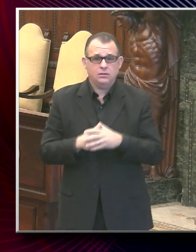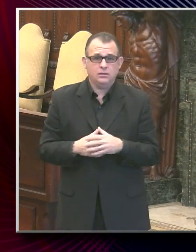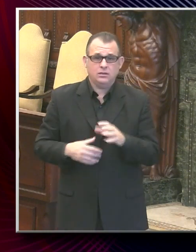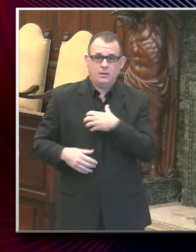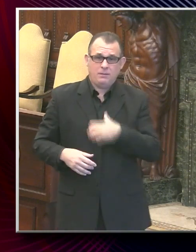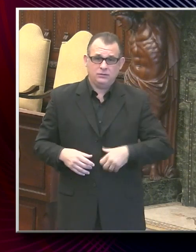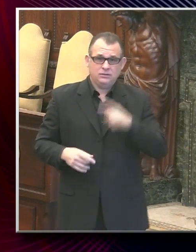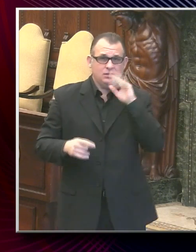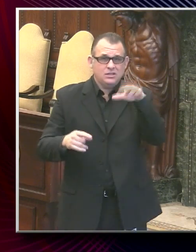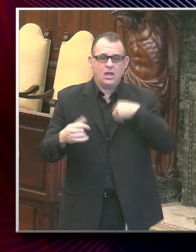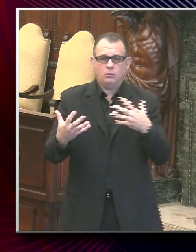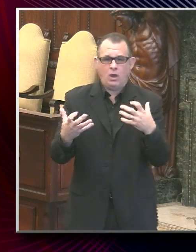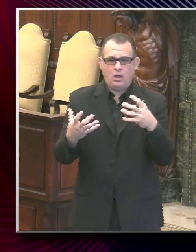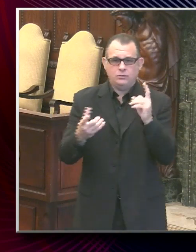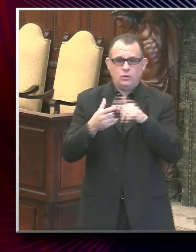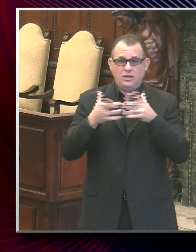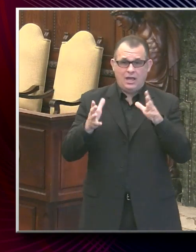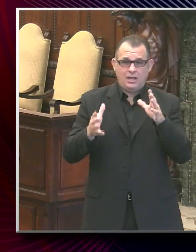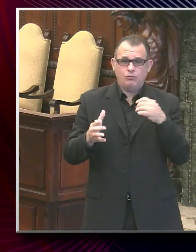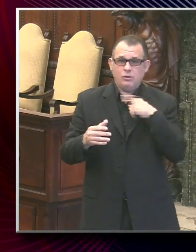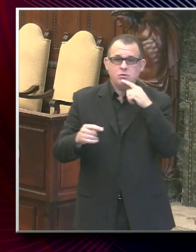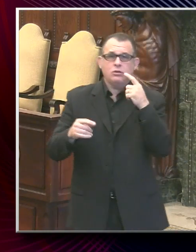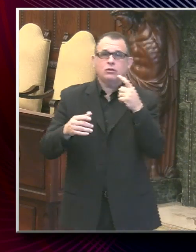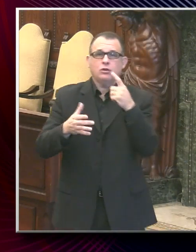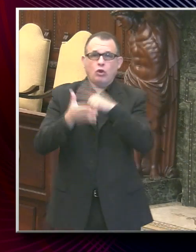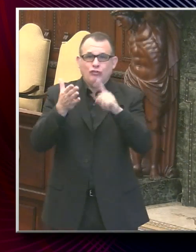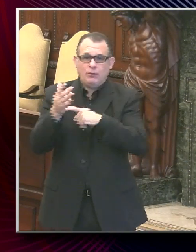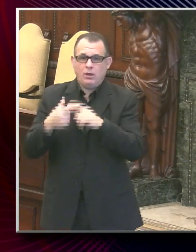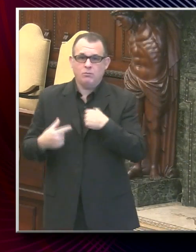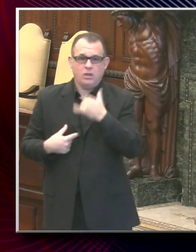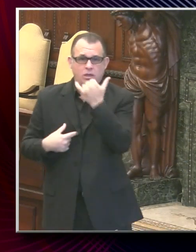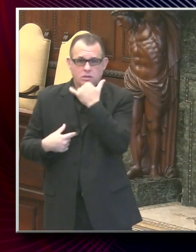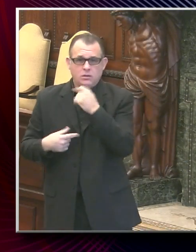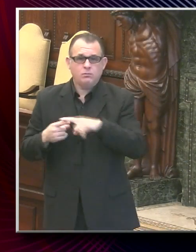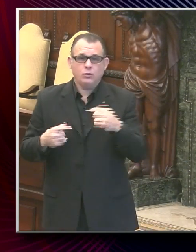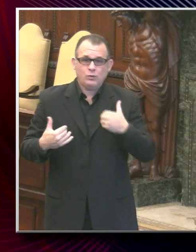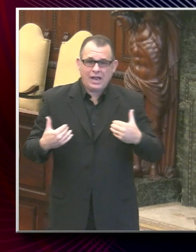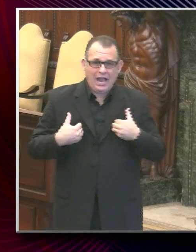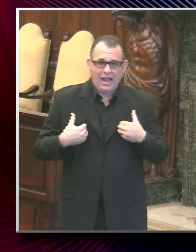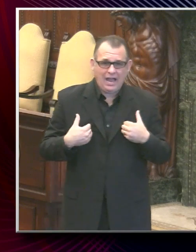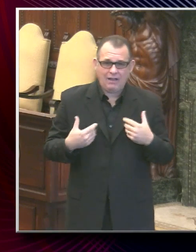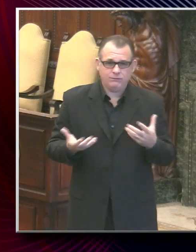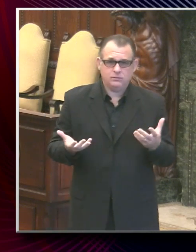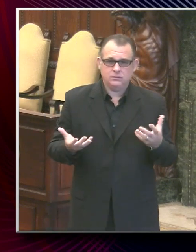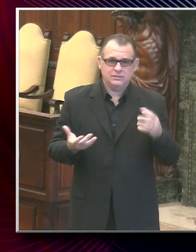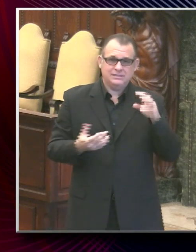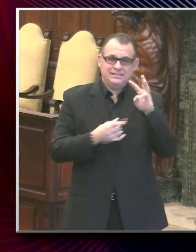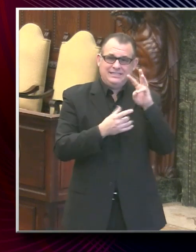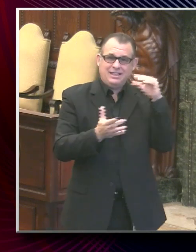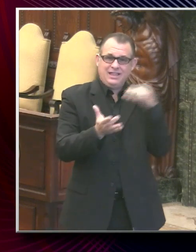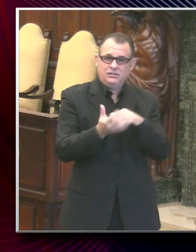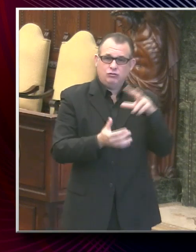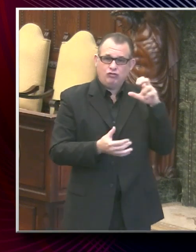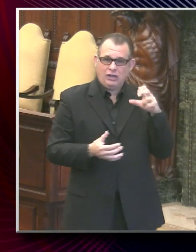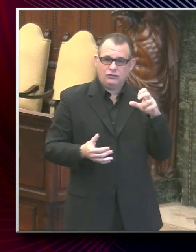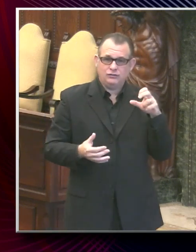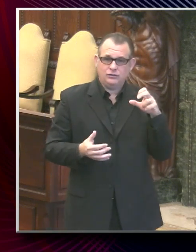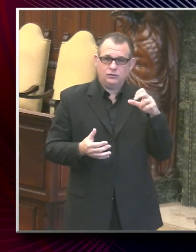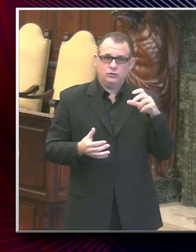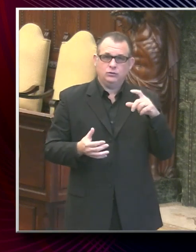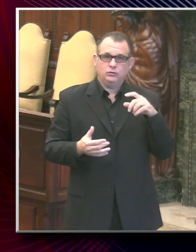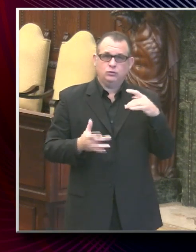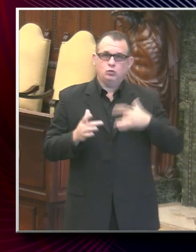wrong. But the one thing I will say is that, you know, we have like 6,300 or so sworn officers. What was going on those 2 days and